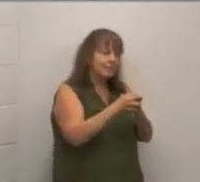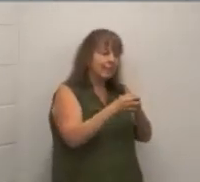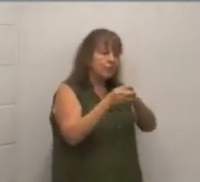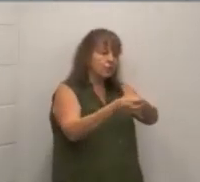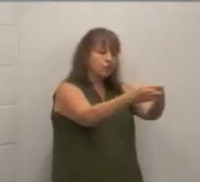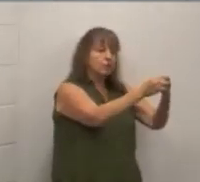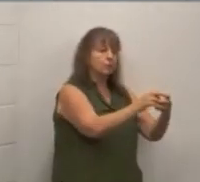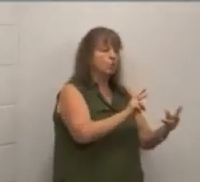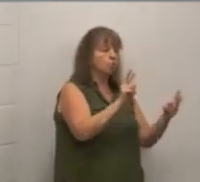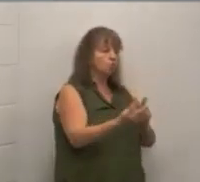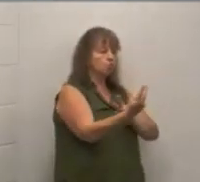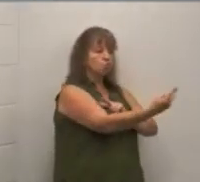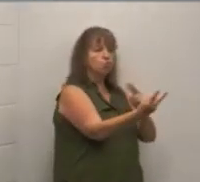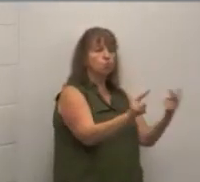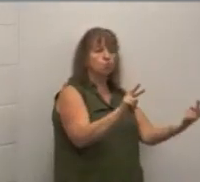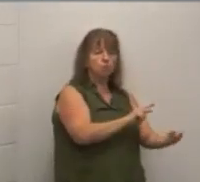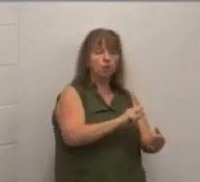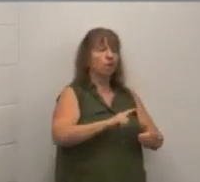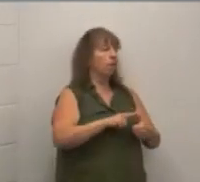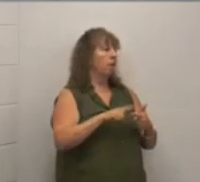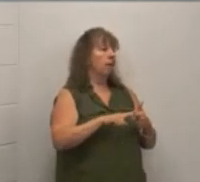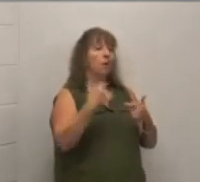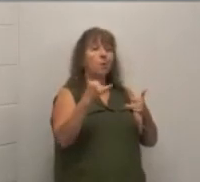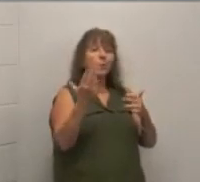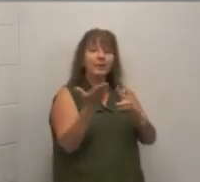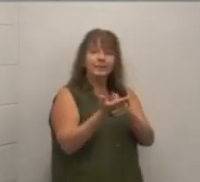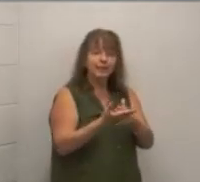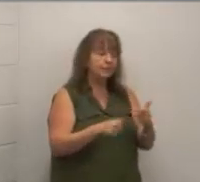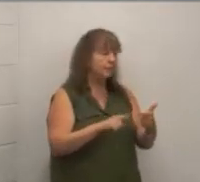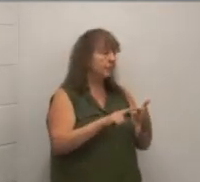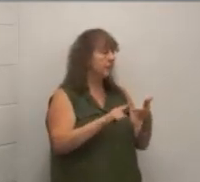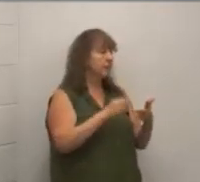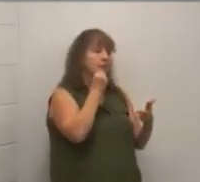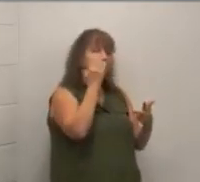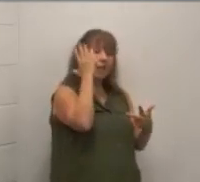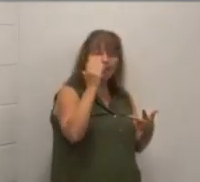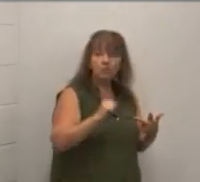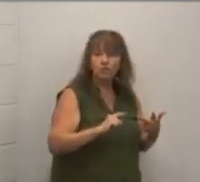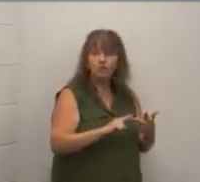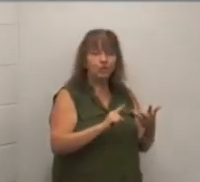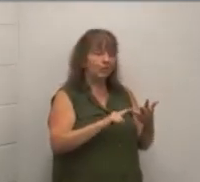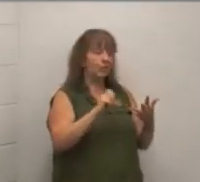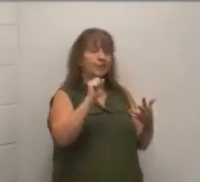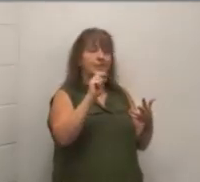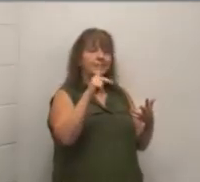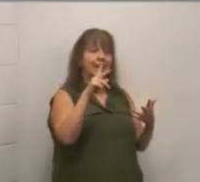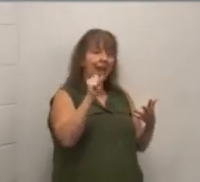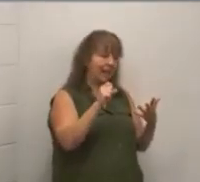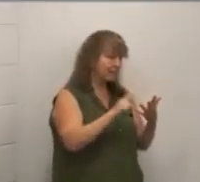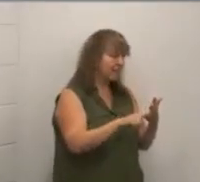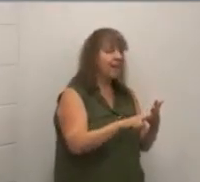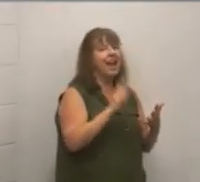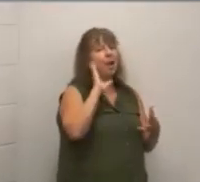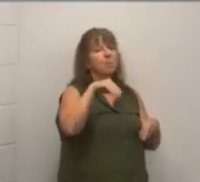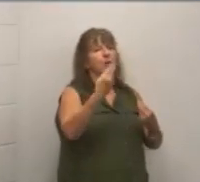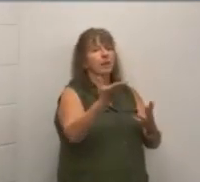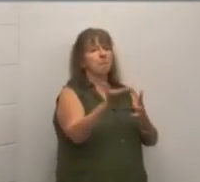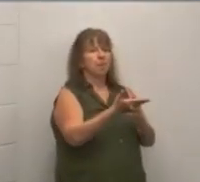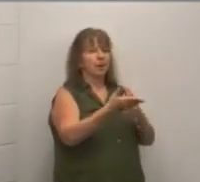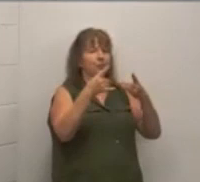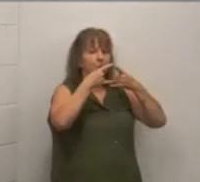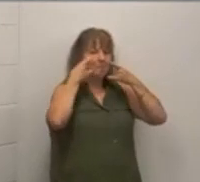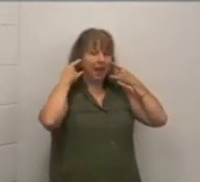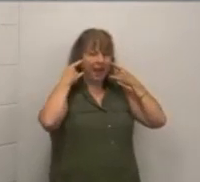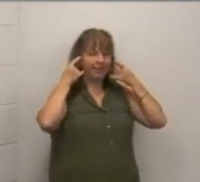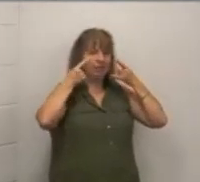it's lunch, if it's snack time. We also will be giving several mask breaks throughout the day. We'll be